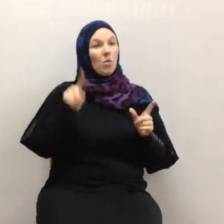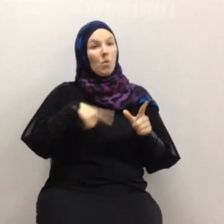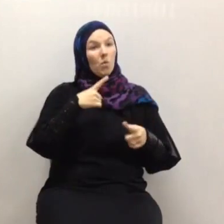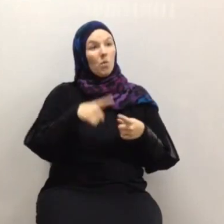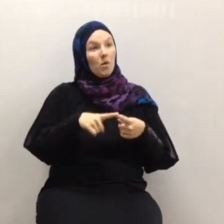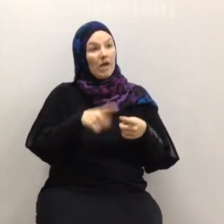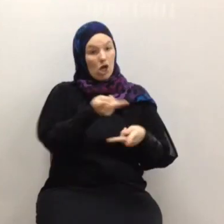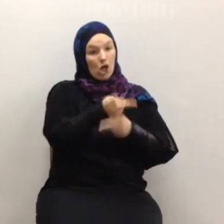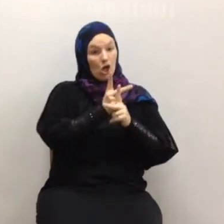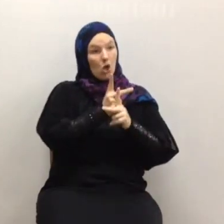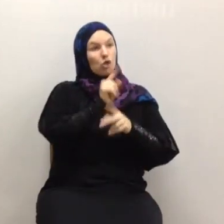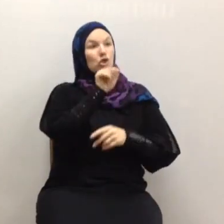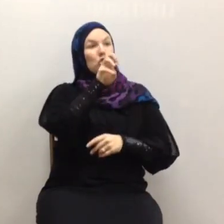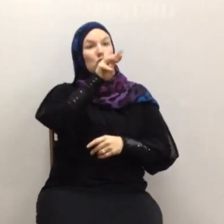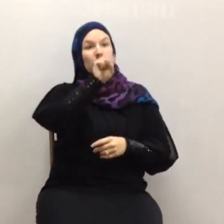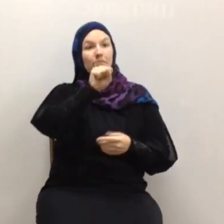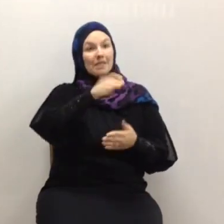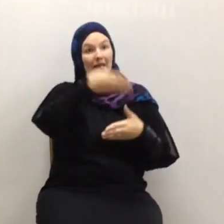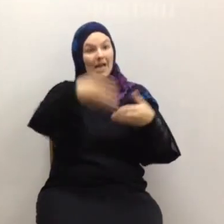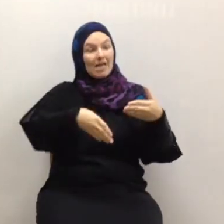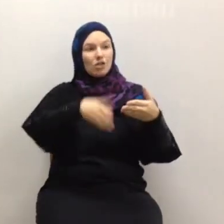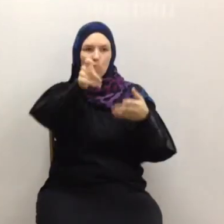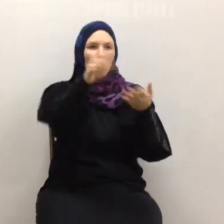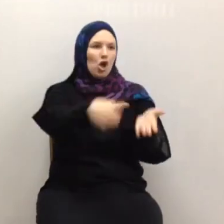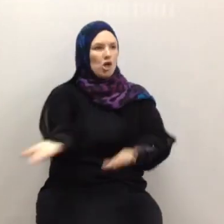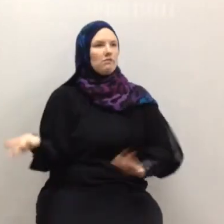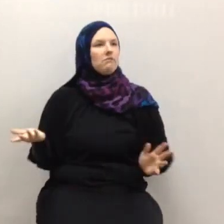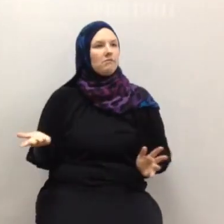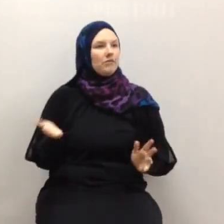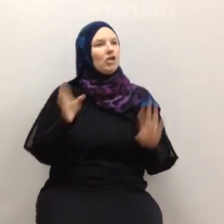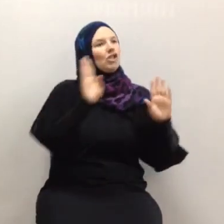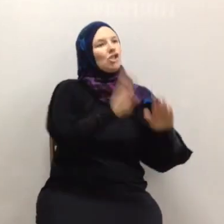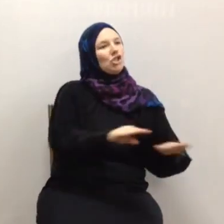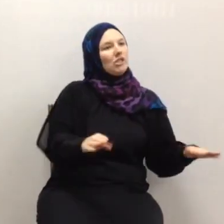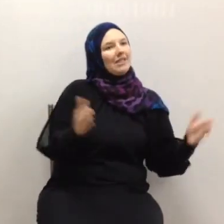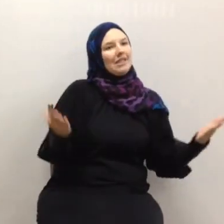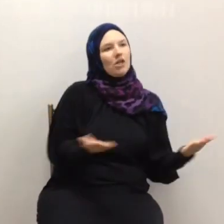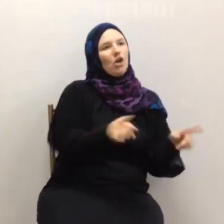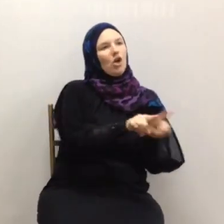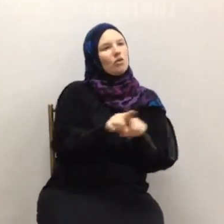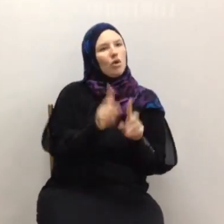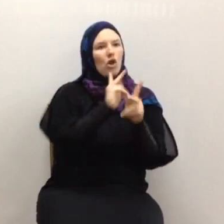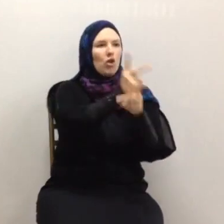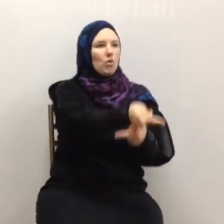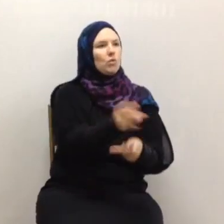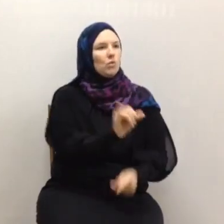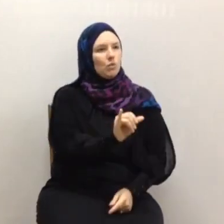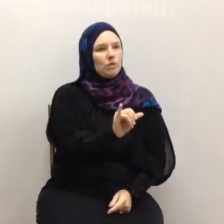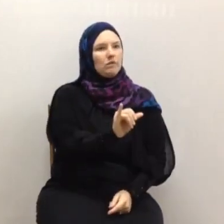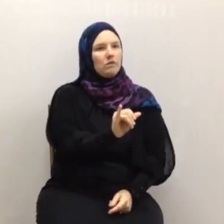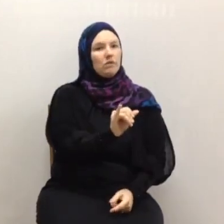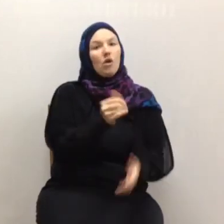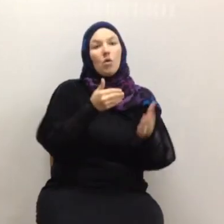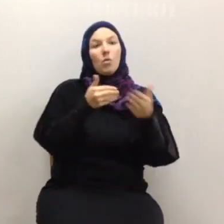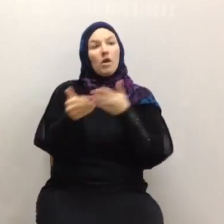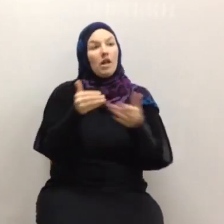Your children are also here on a loan. Whenever anyone's terms over, he's gone.